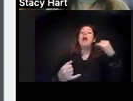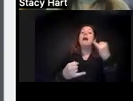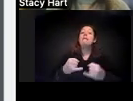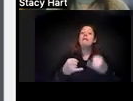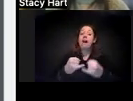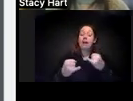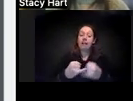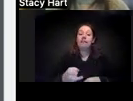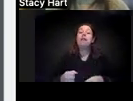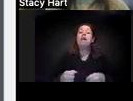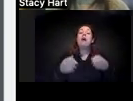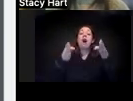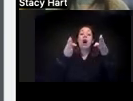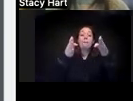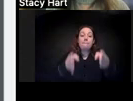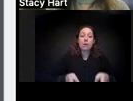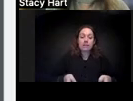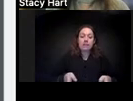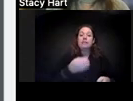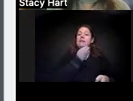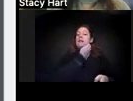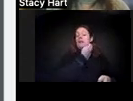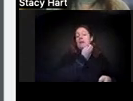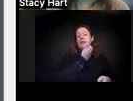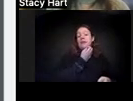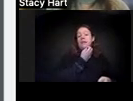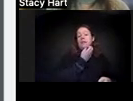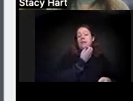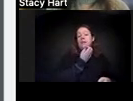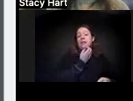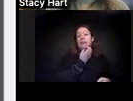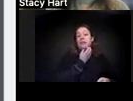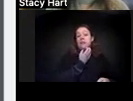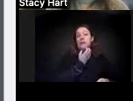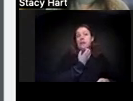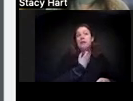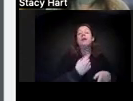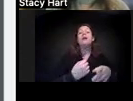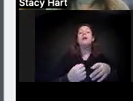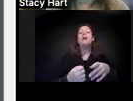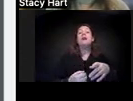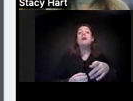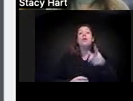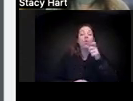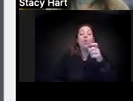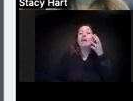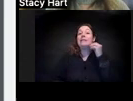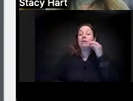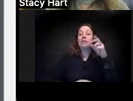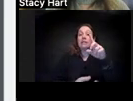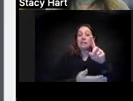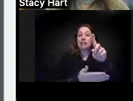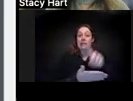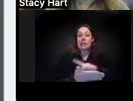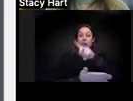are treated as if they have an impairment, whether or not they do. And because they are viewed as if they